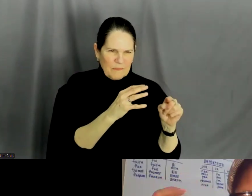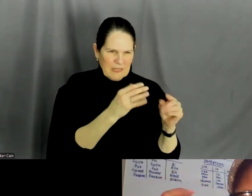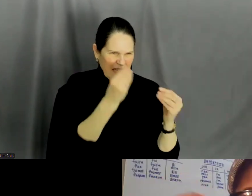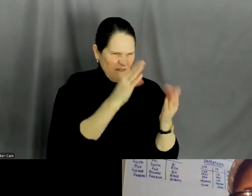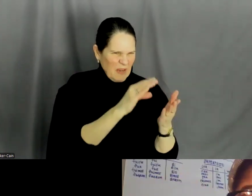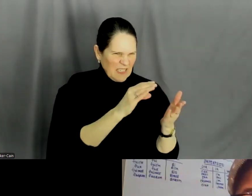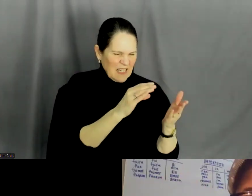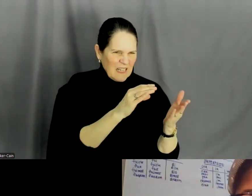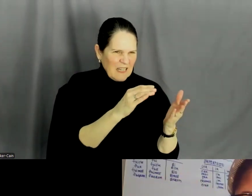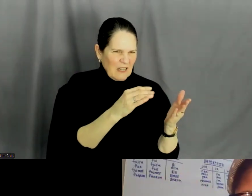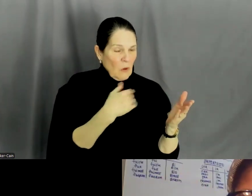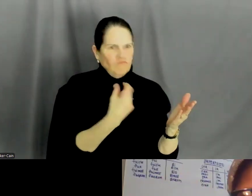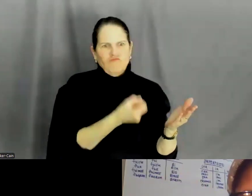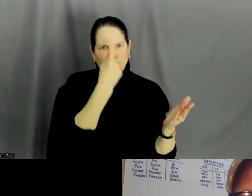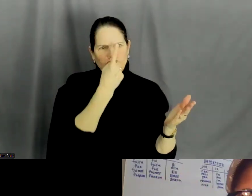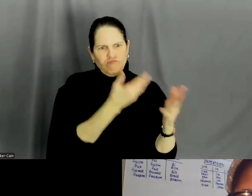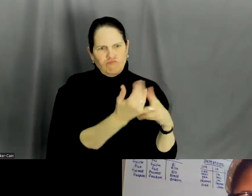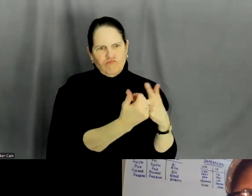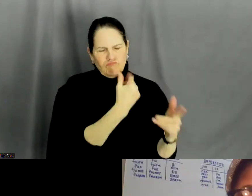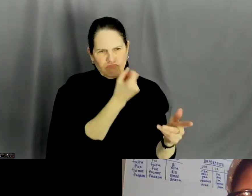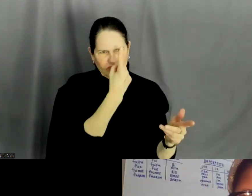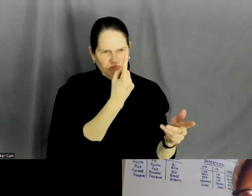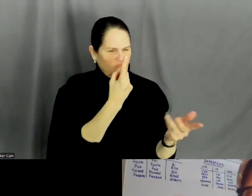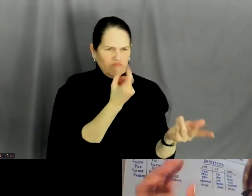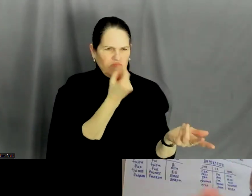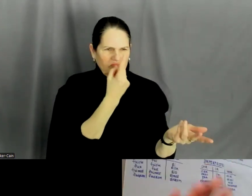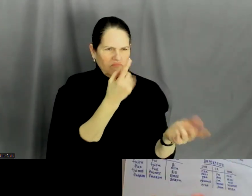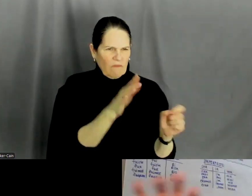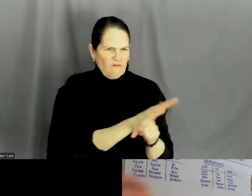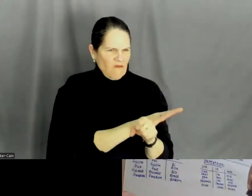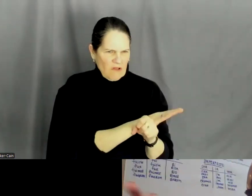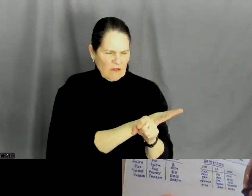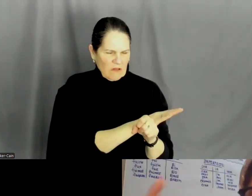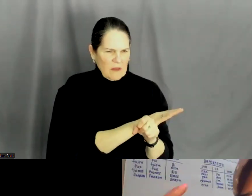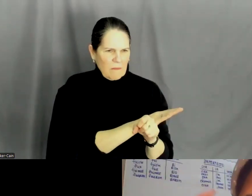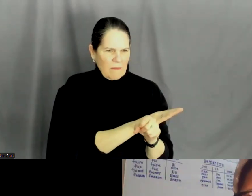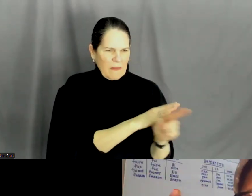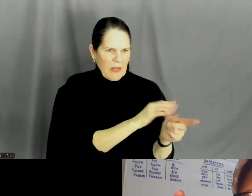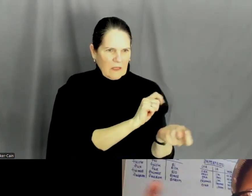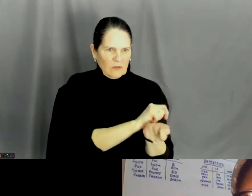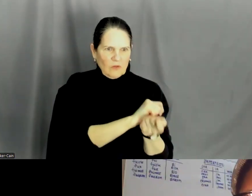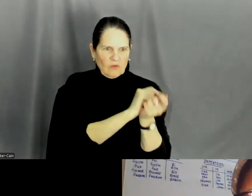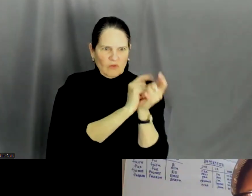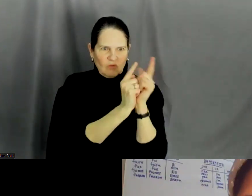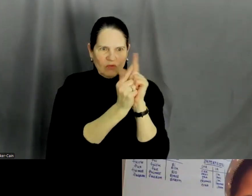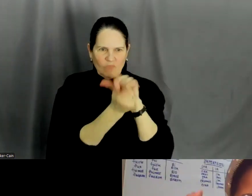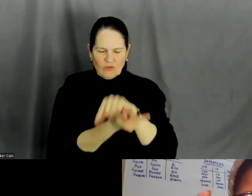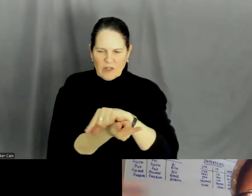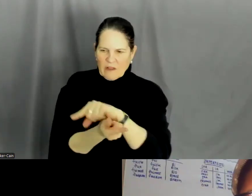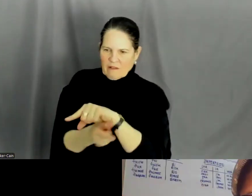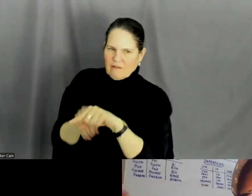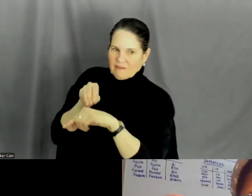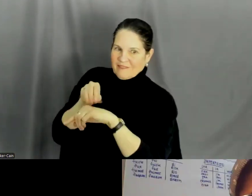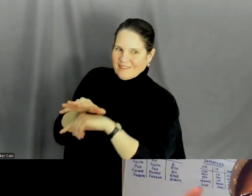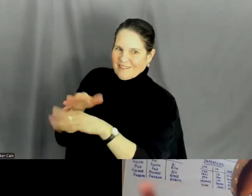information that maybe we understand and have been able to digest in your various roles and actually translate it so that a more